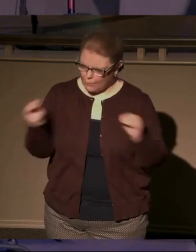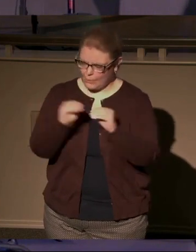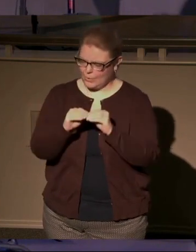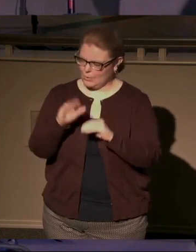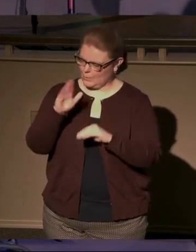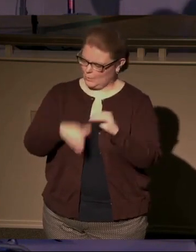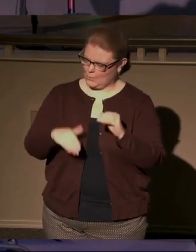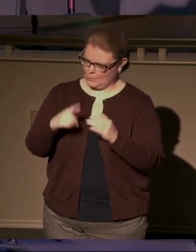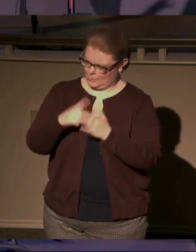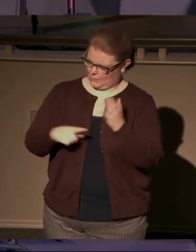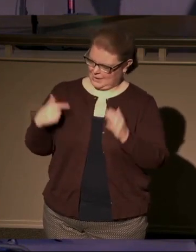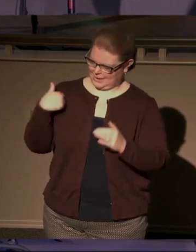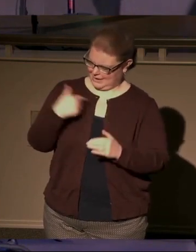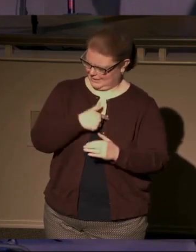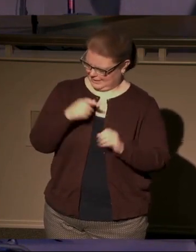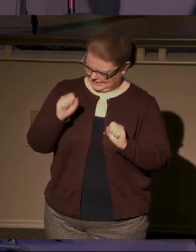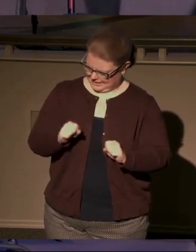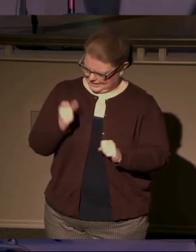can grasp, but